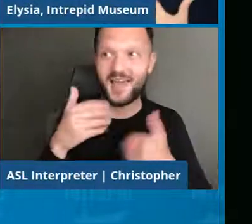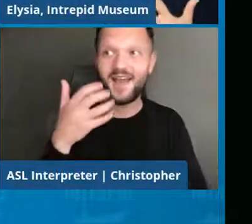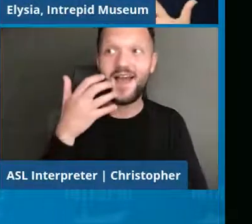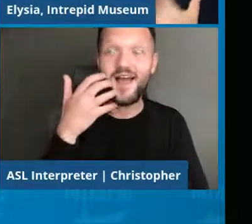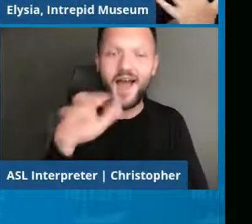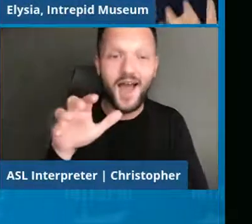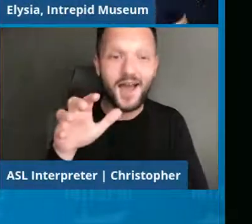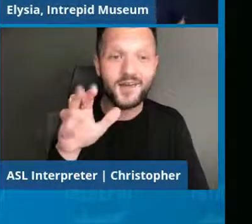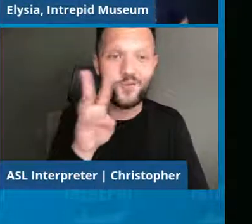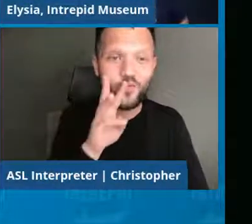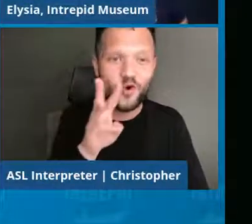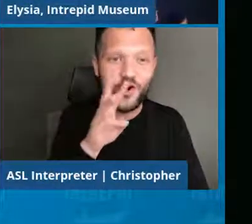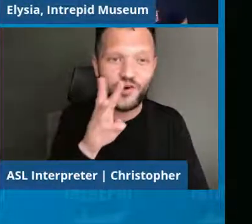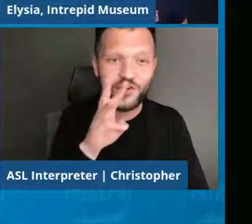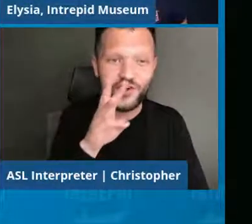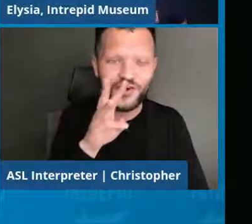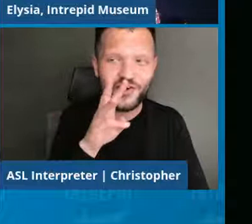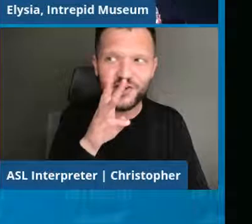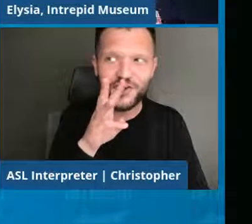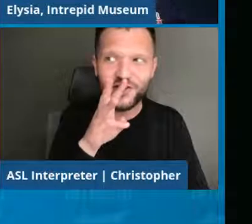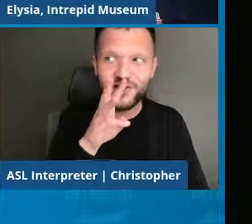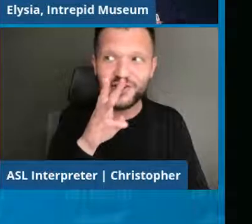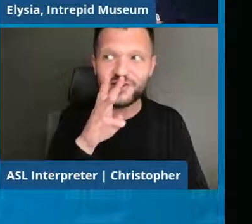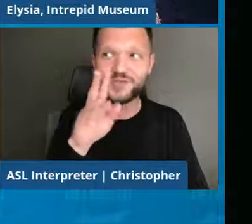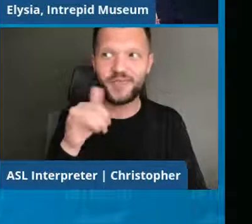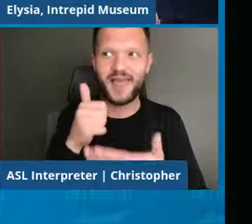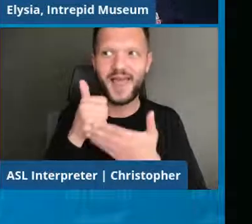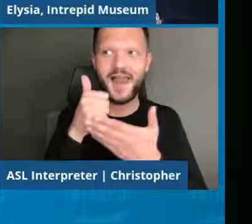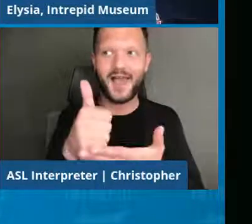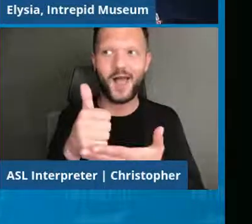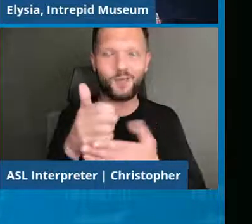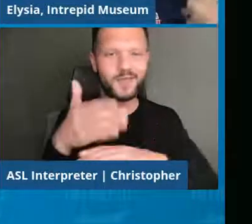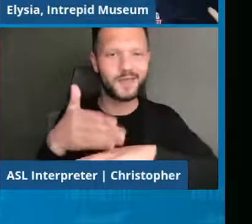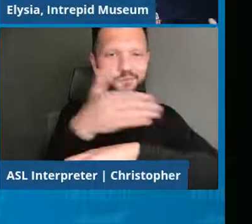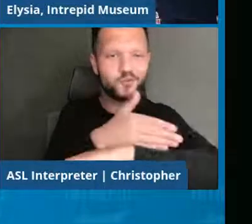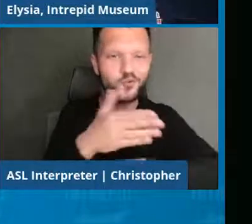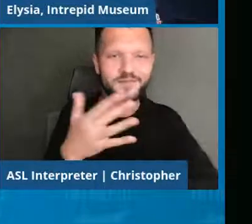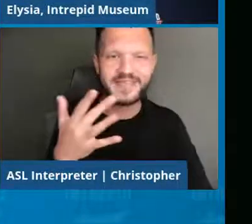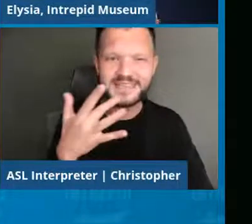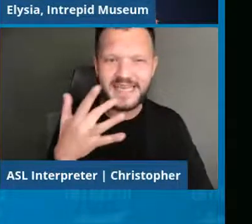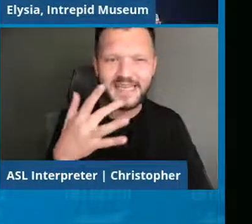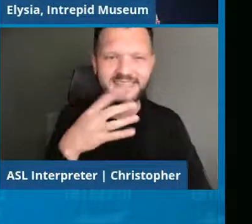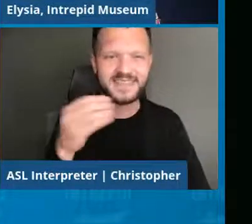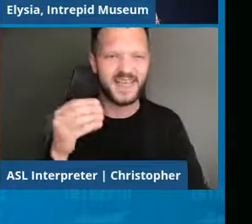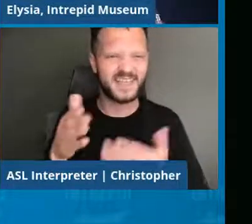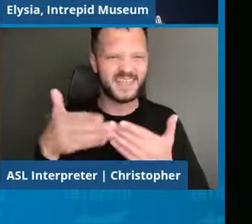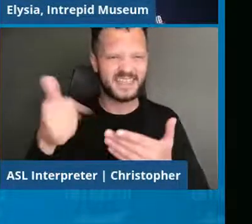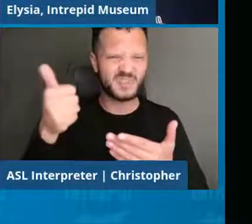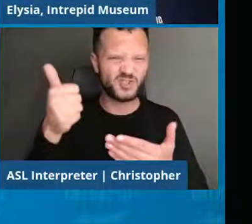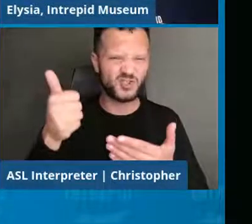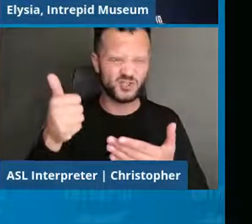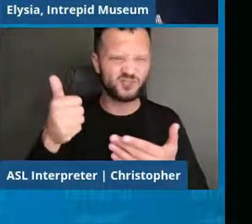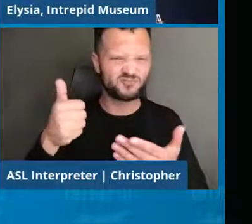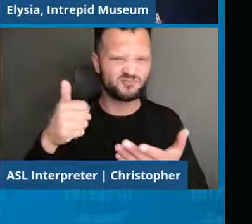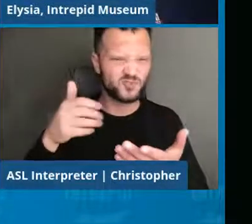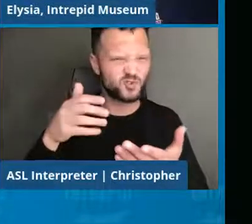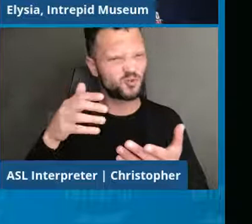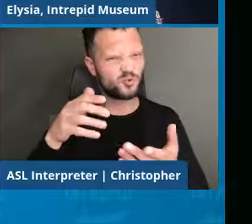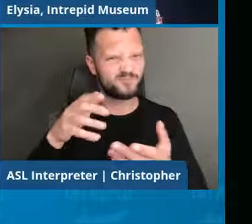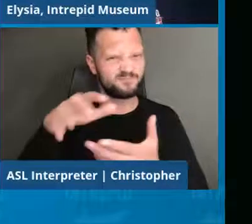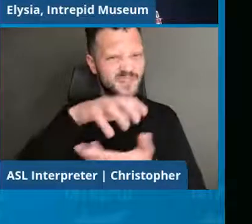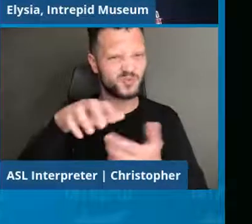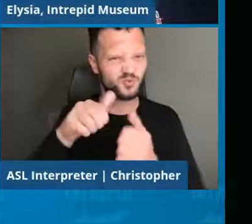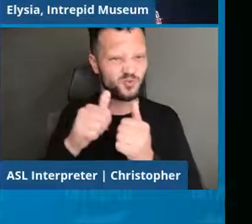rehydrating the foods actually easier. And it also really improved the taste since it wasn't just room temperature water all the time,